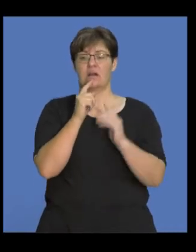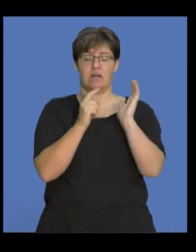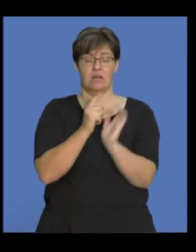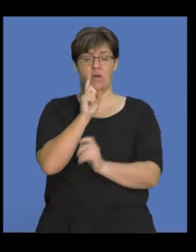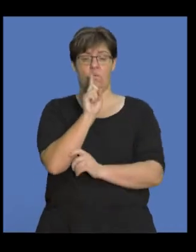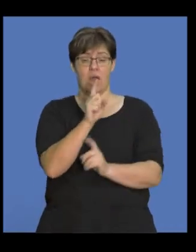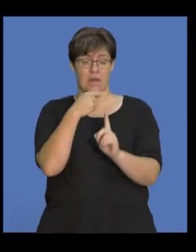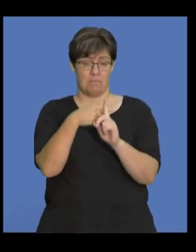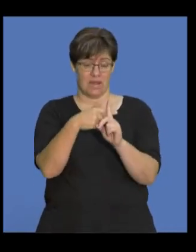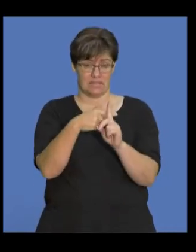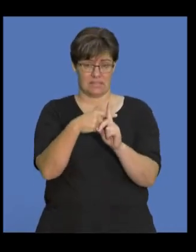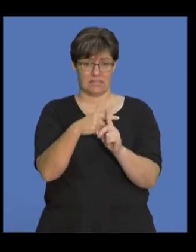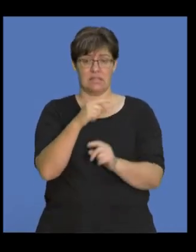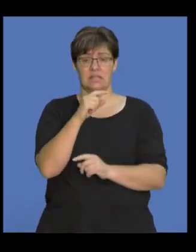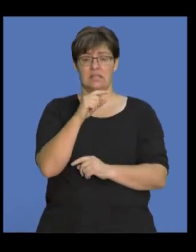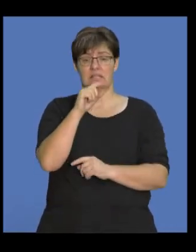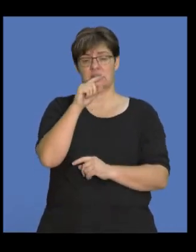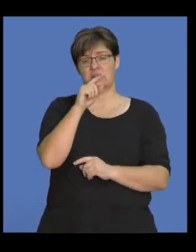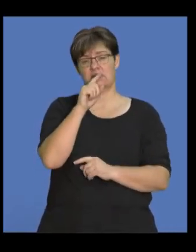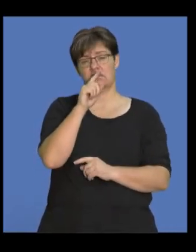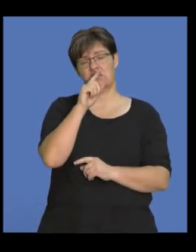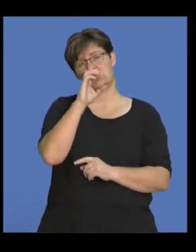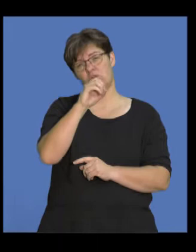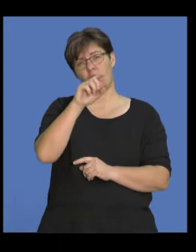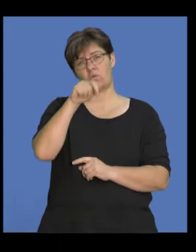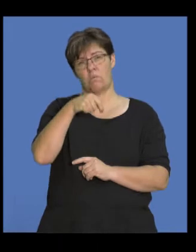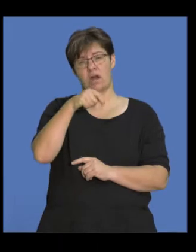they said it's 3.25, so that's